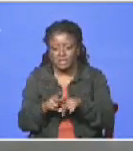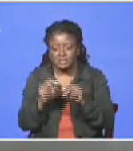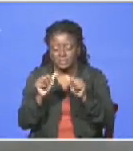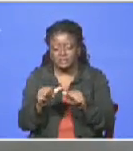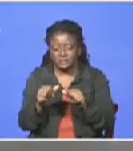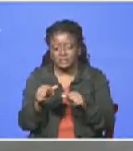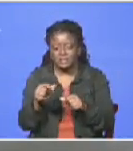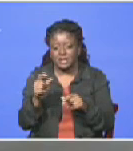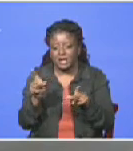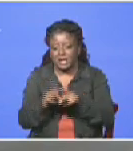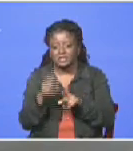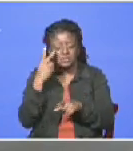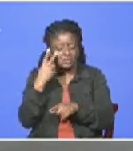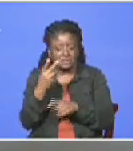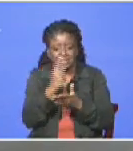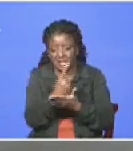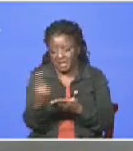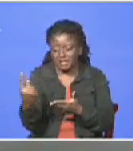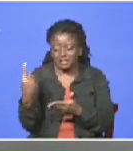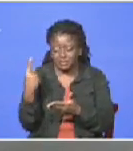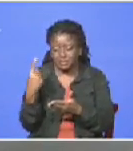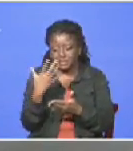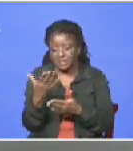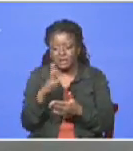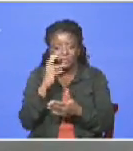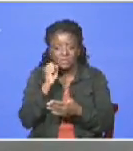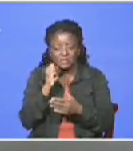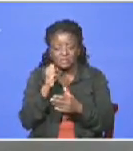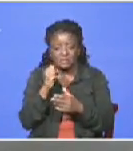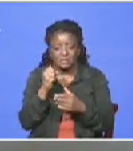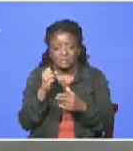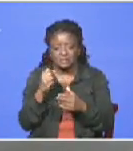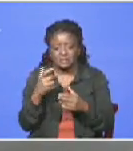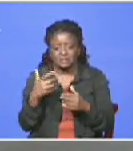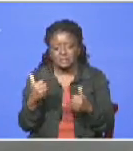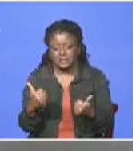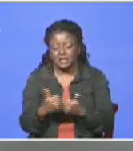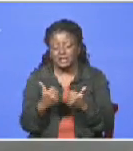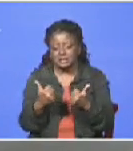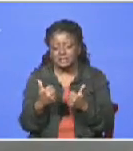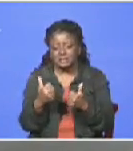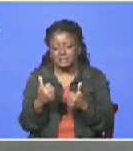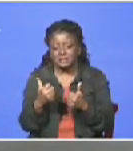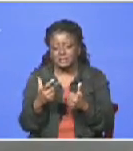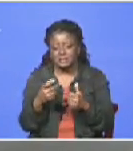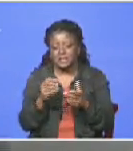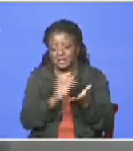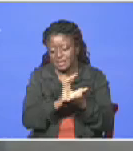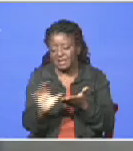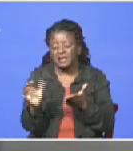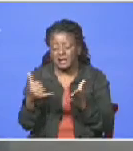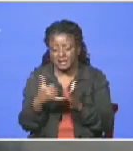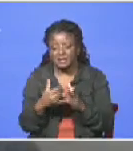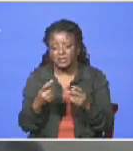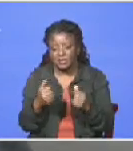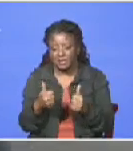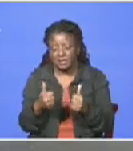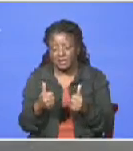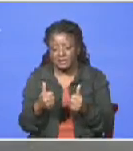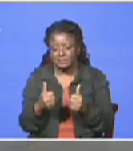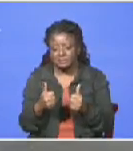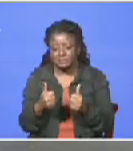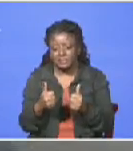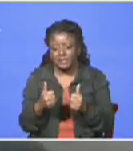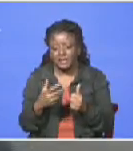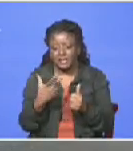minutes, the plane was removed and the airport was back in operation. So the airport has been operating very